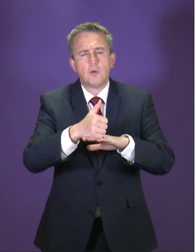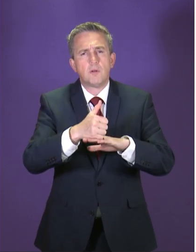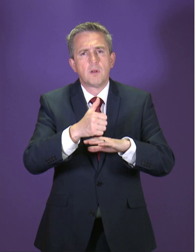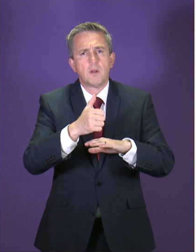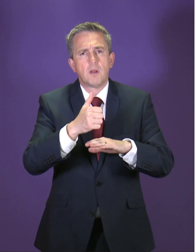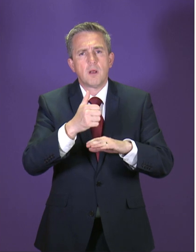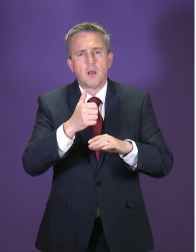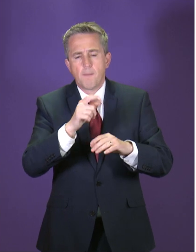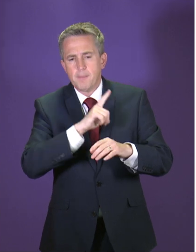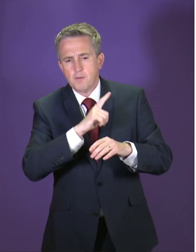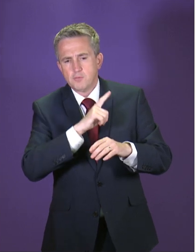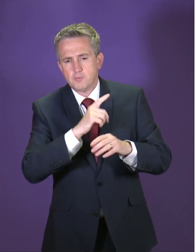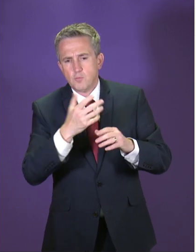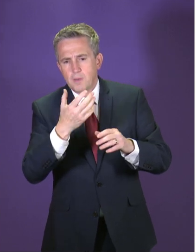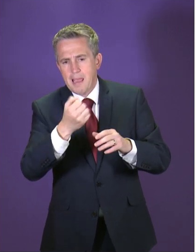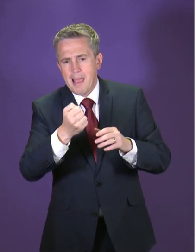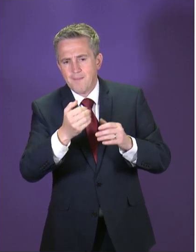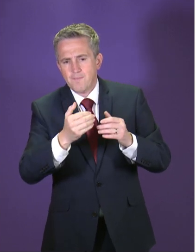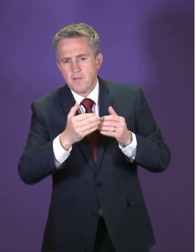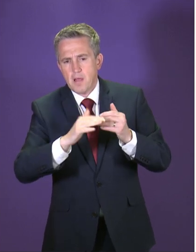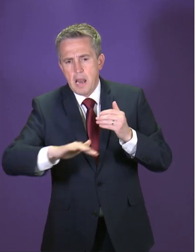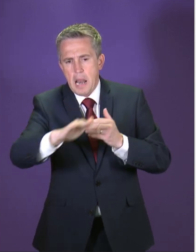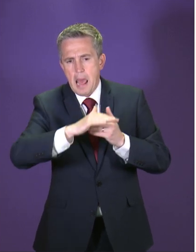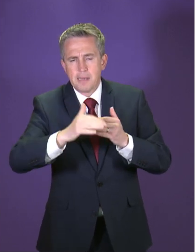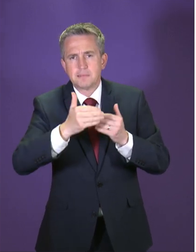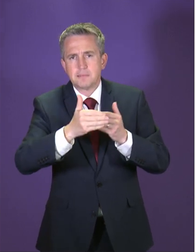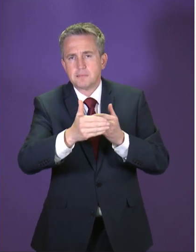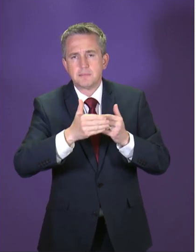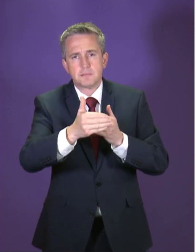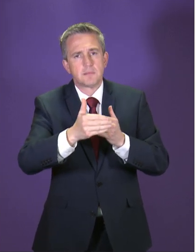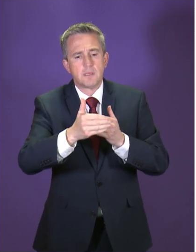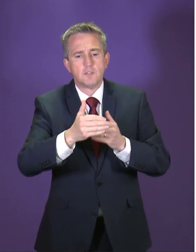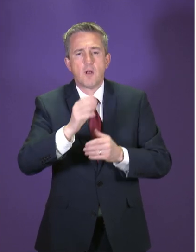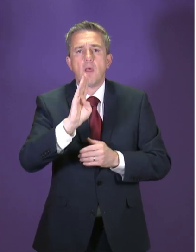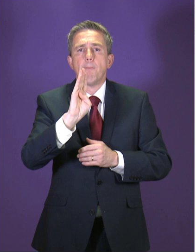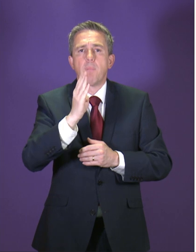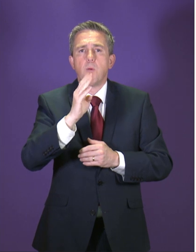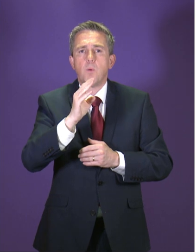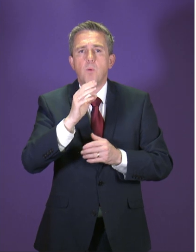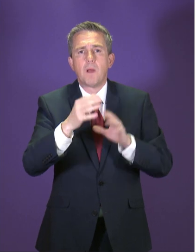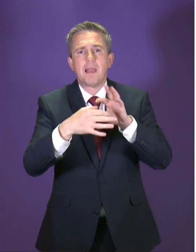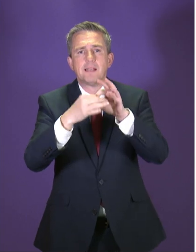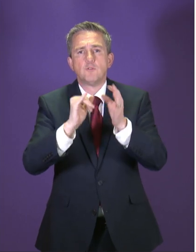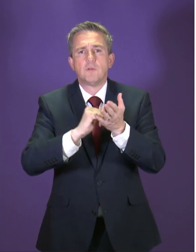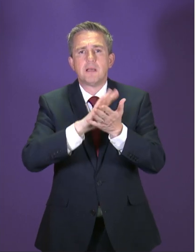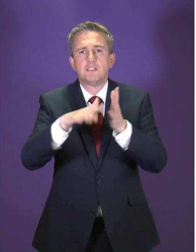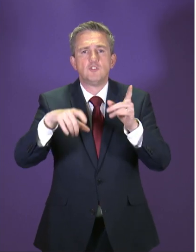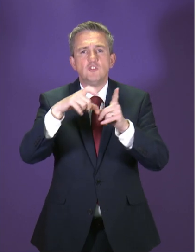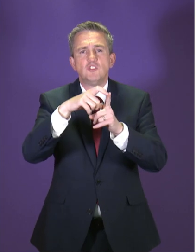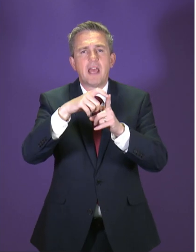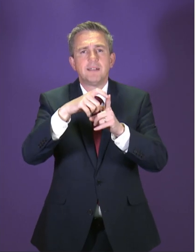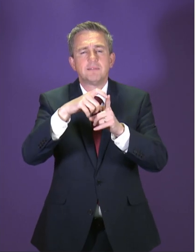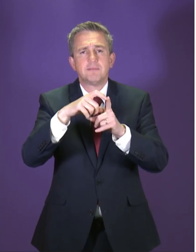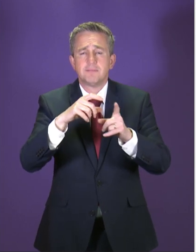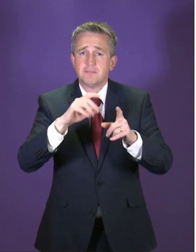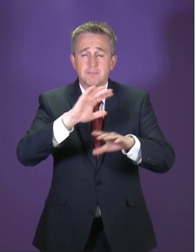small tract of land on a new, a very new property. And so the blue is the shed. It's a new cultural